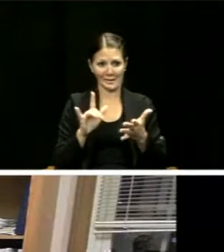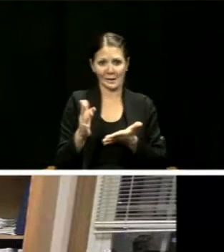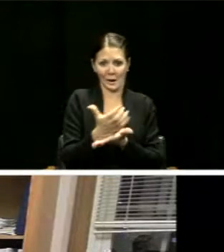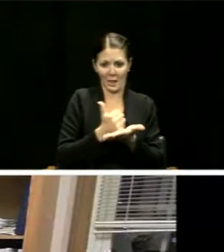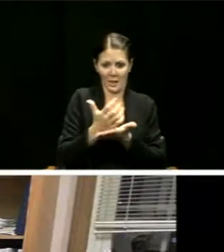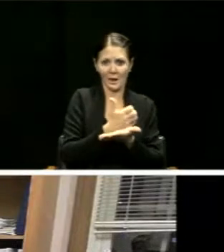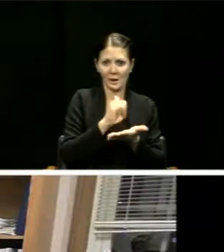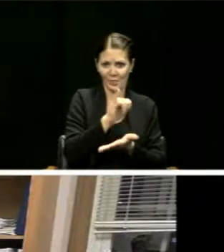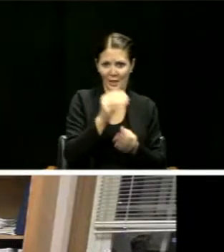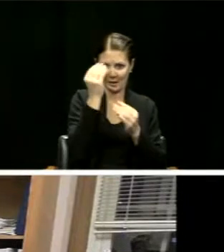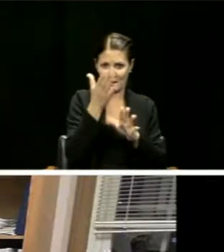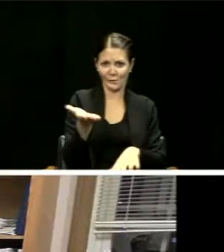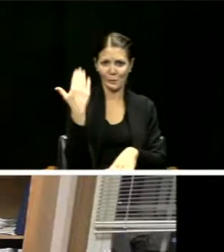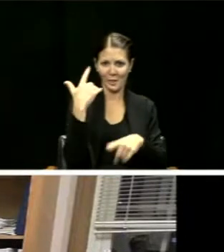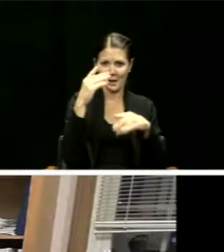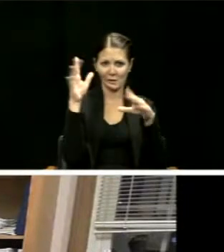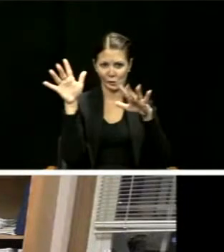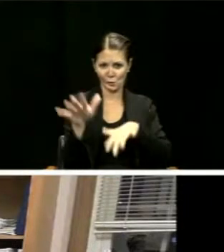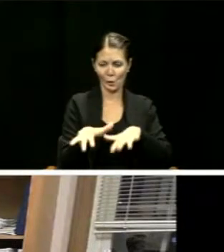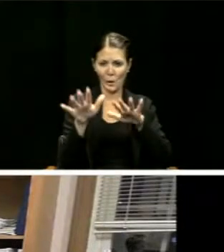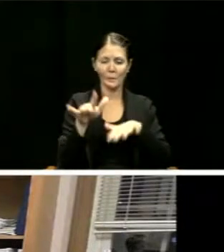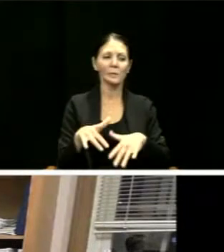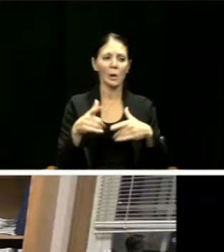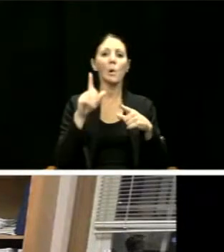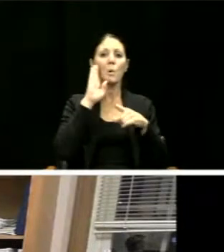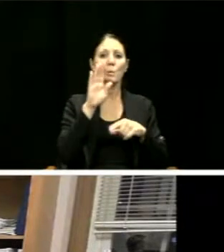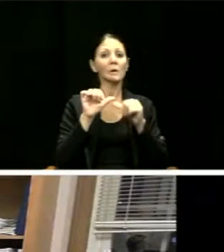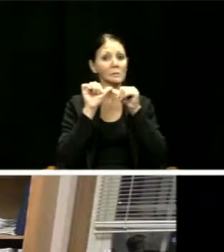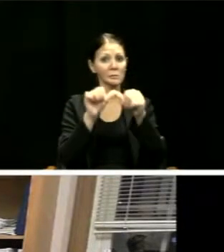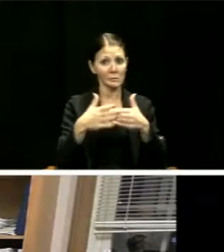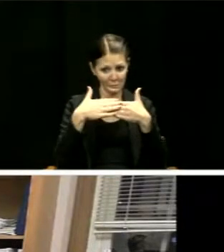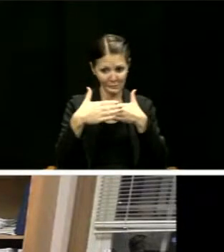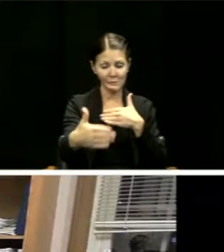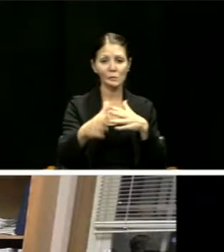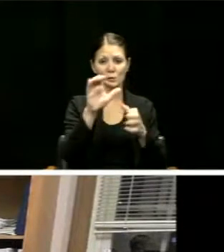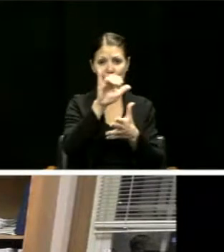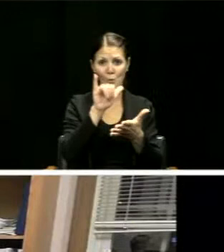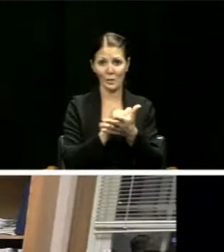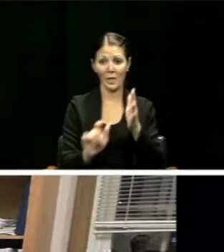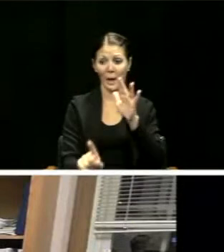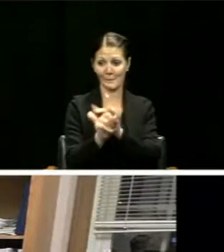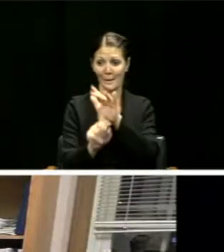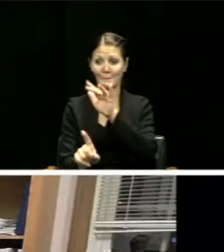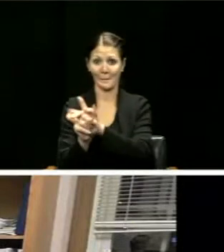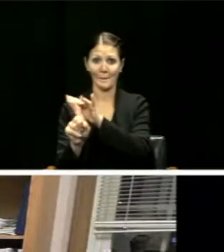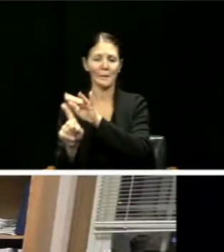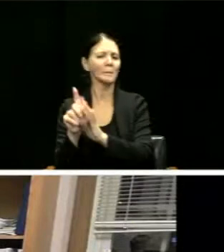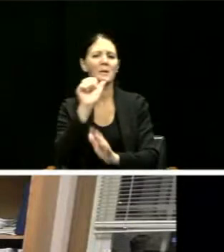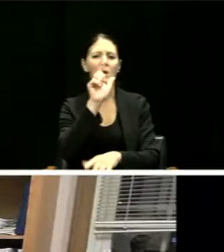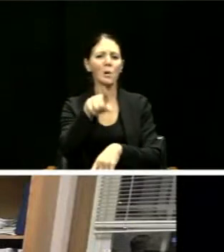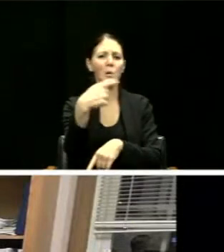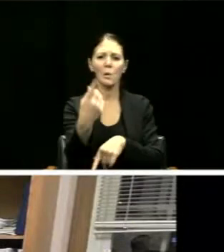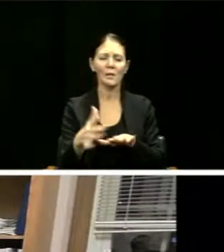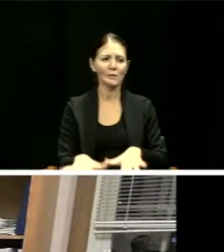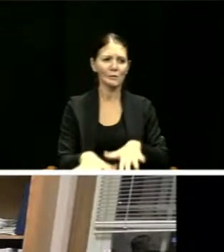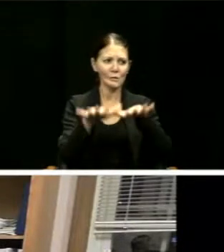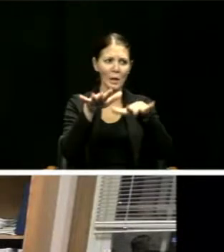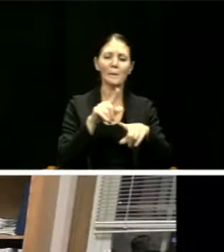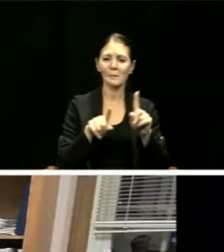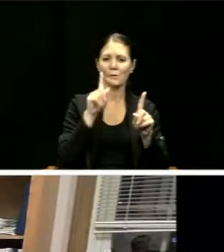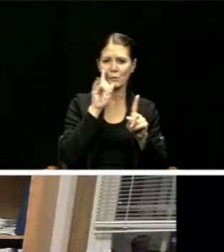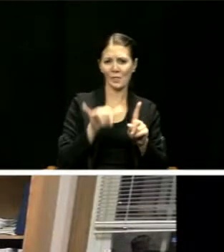last storm. And that's probably a practice that will continue on with major storm events, not just flooding, but in this case,